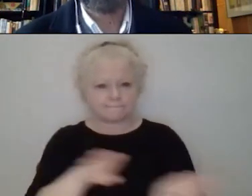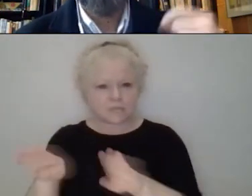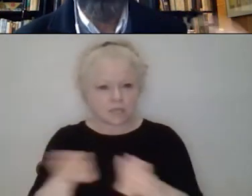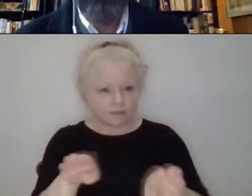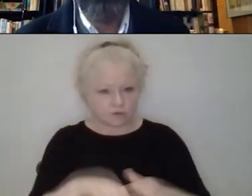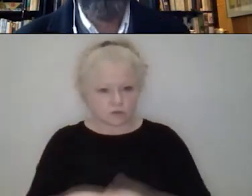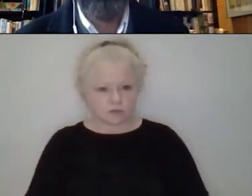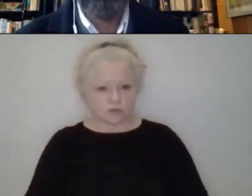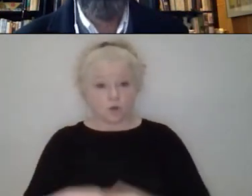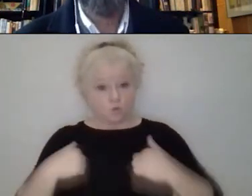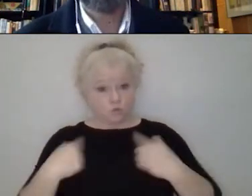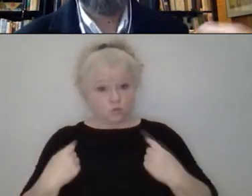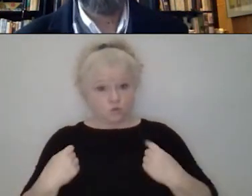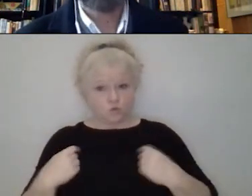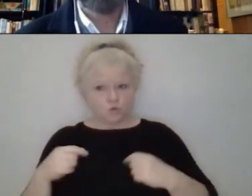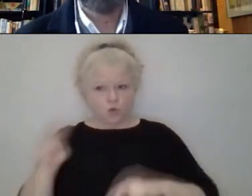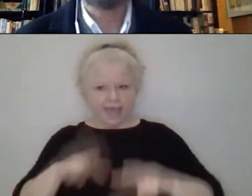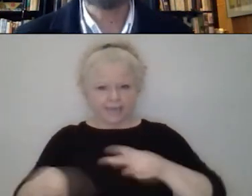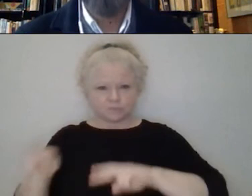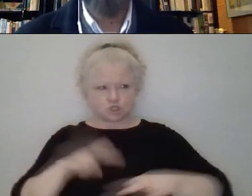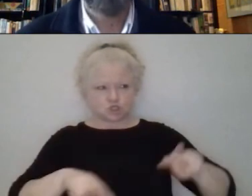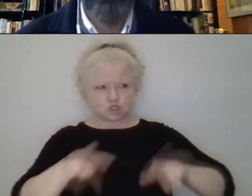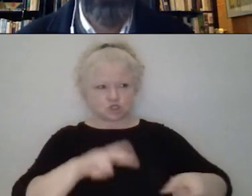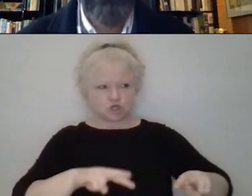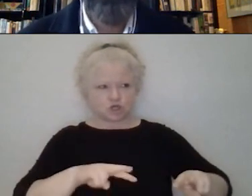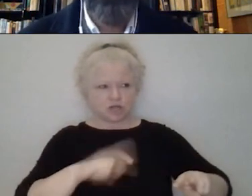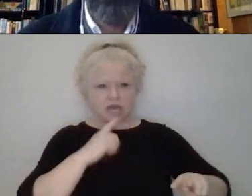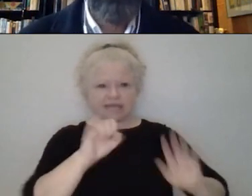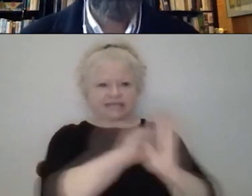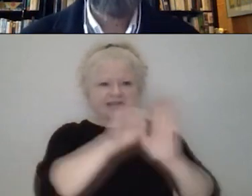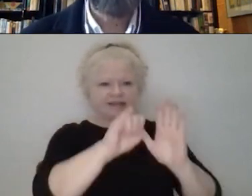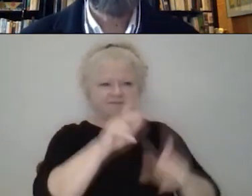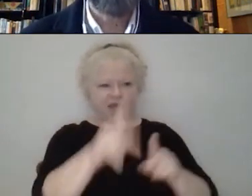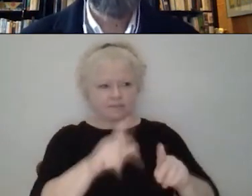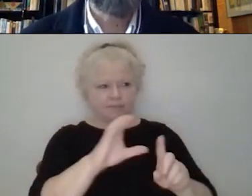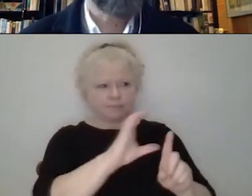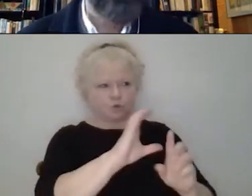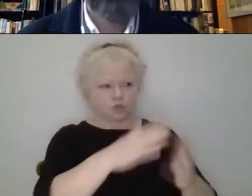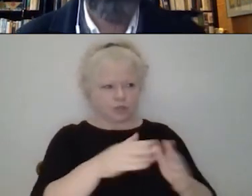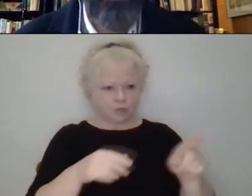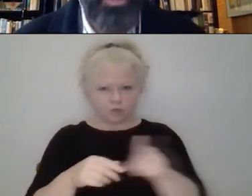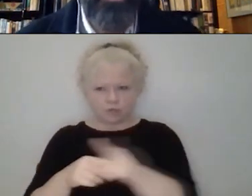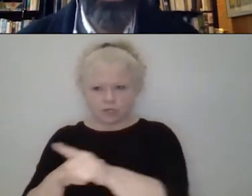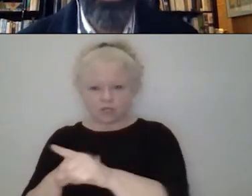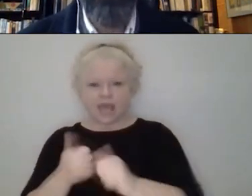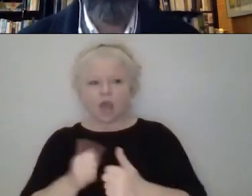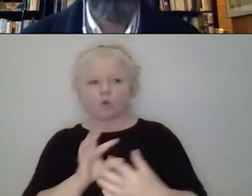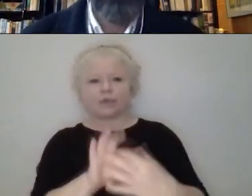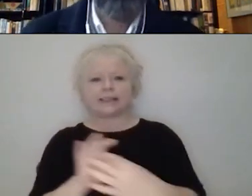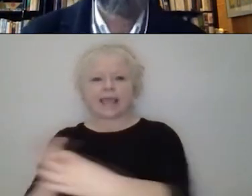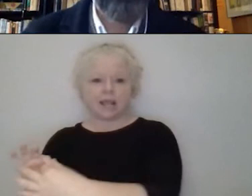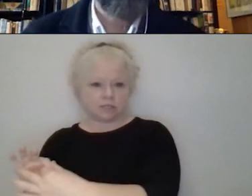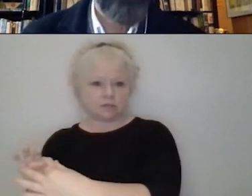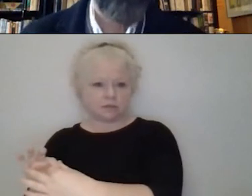was I start observing what were the things that identify the people in that community. And that gave me the opportunity to relate to them. And that